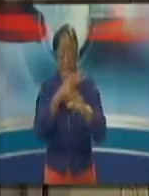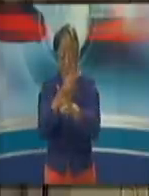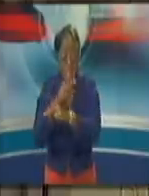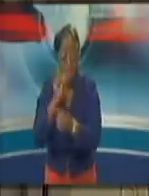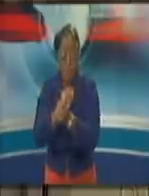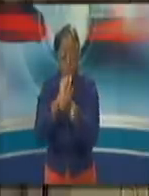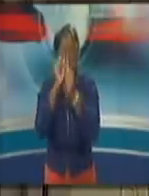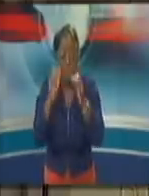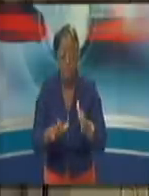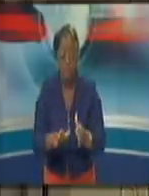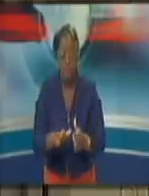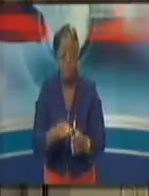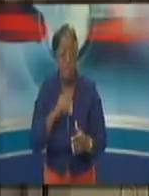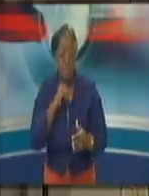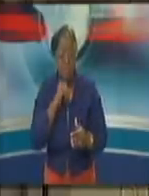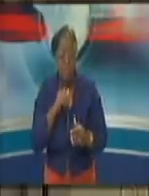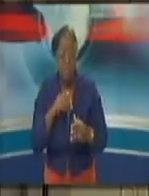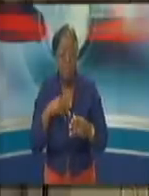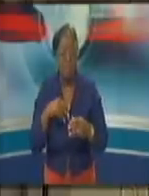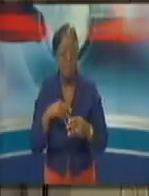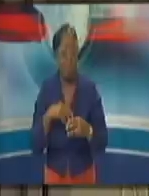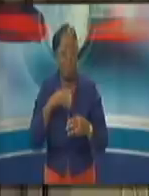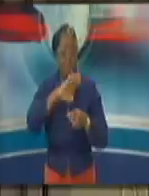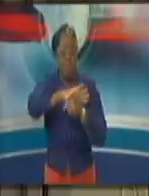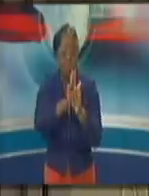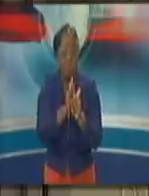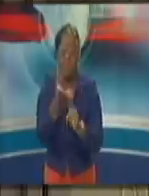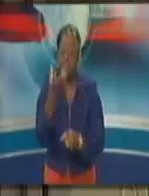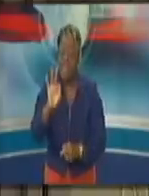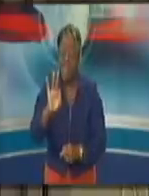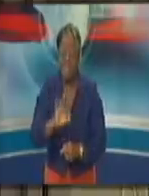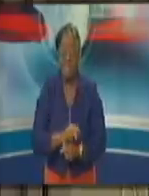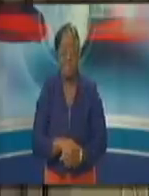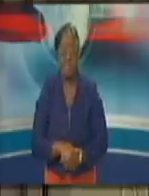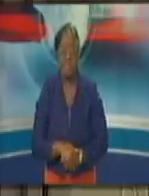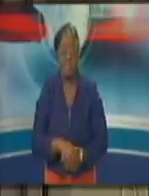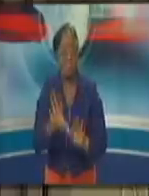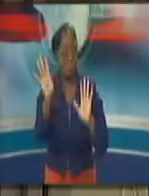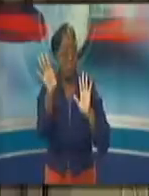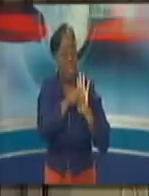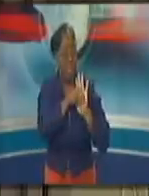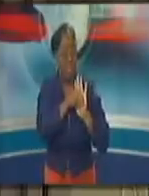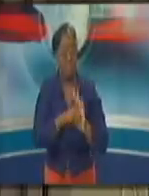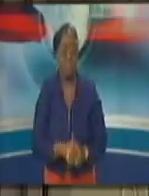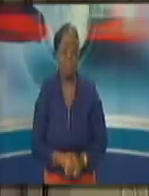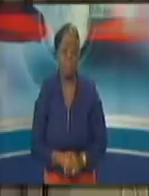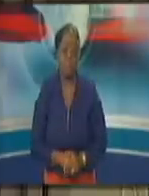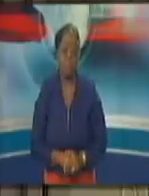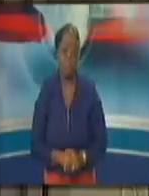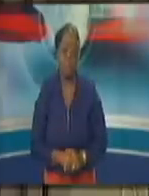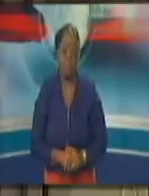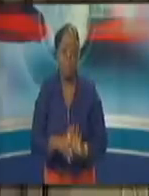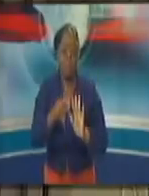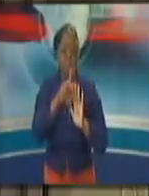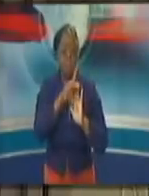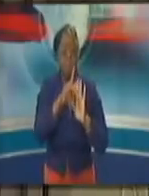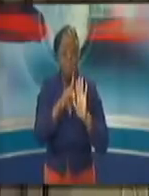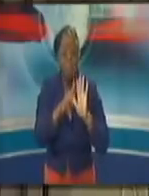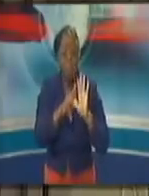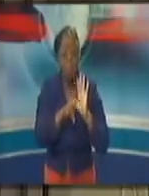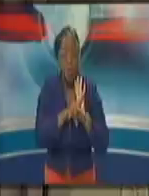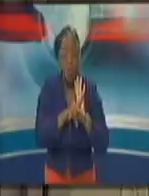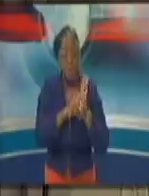not unduly exposed to COVID. It is a policy that we drove about 3 to 4 weeks